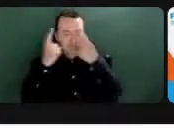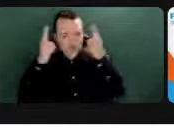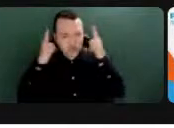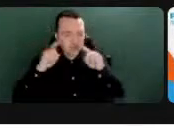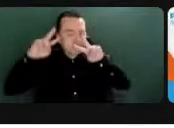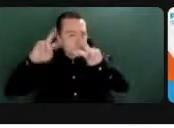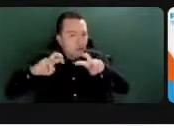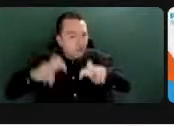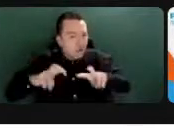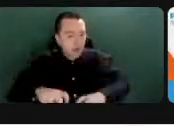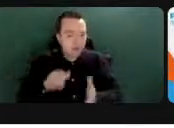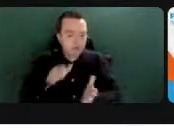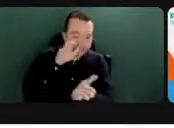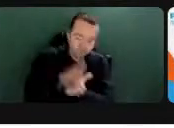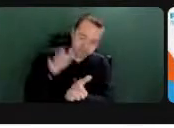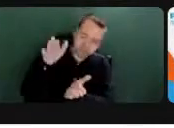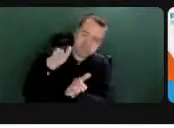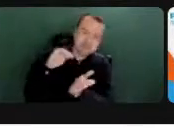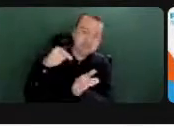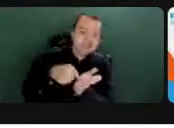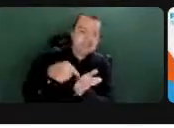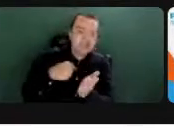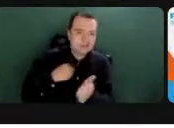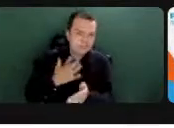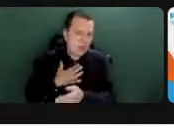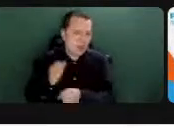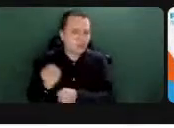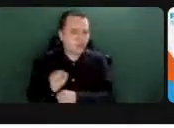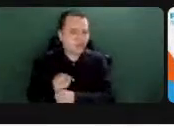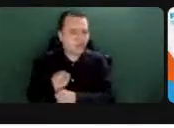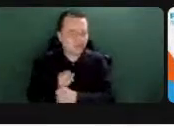this project is making that evidence more accessible.